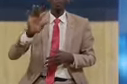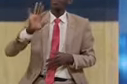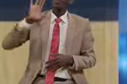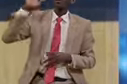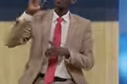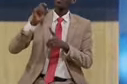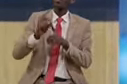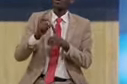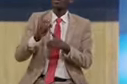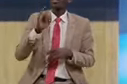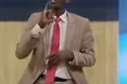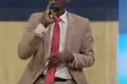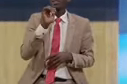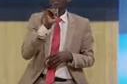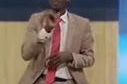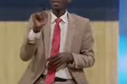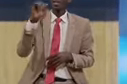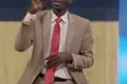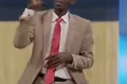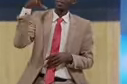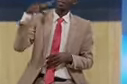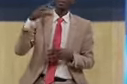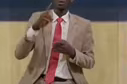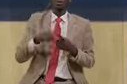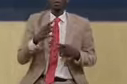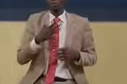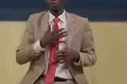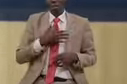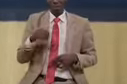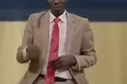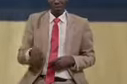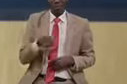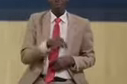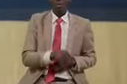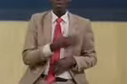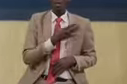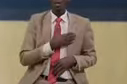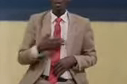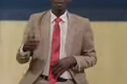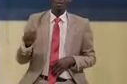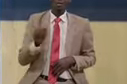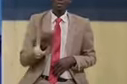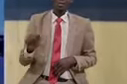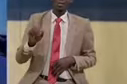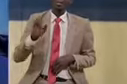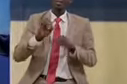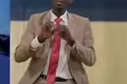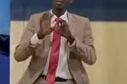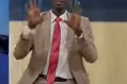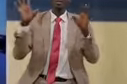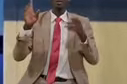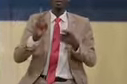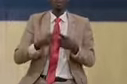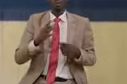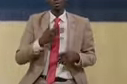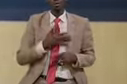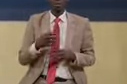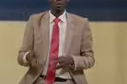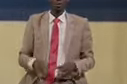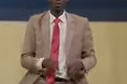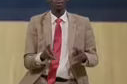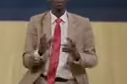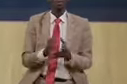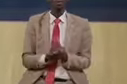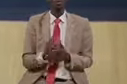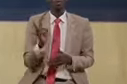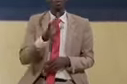is a lamp unto my feet and a light unto my path. Where could you